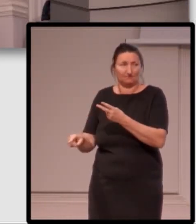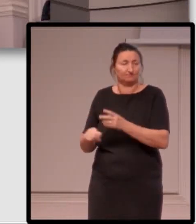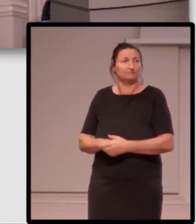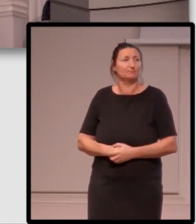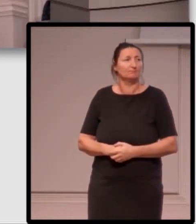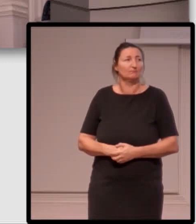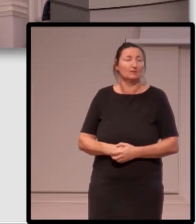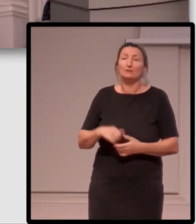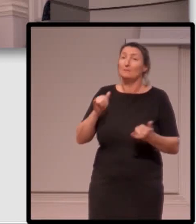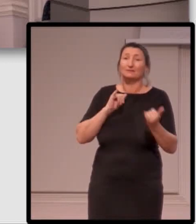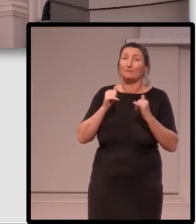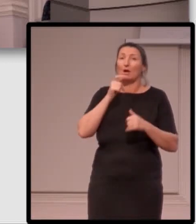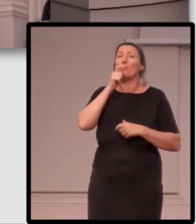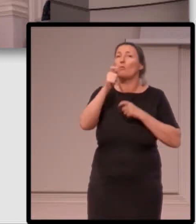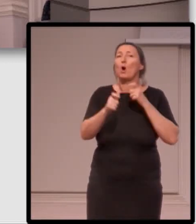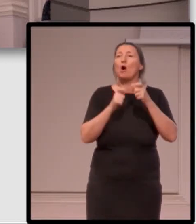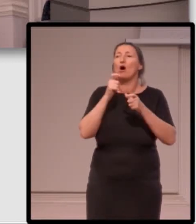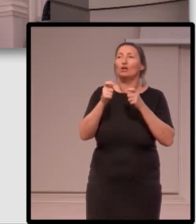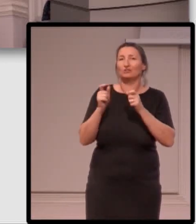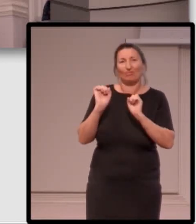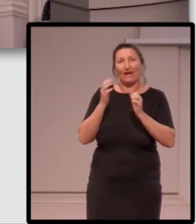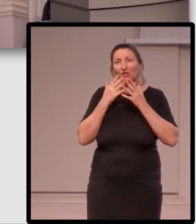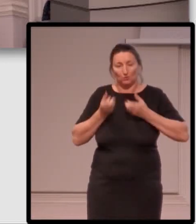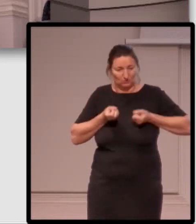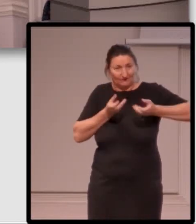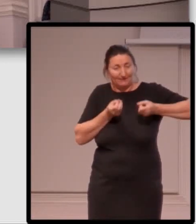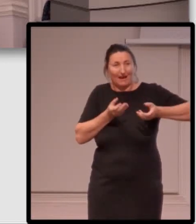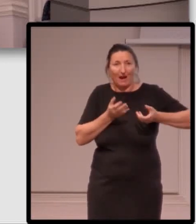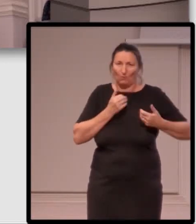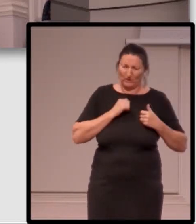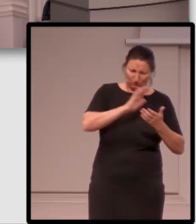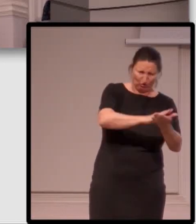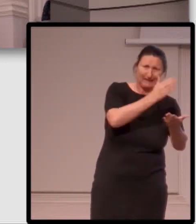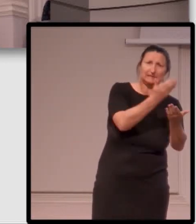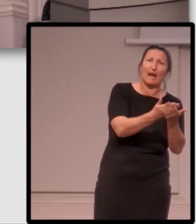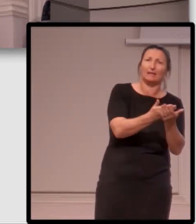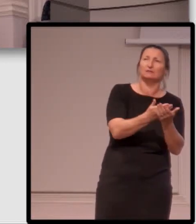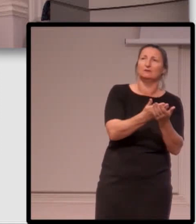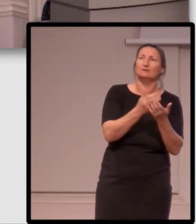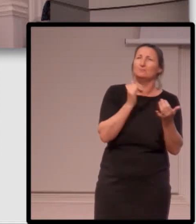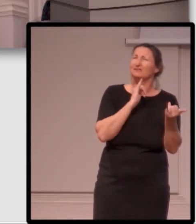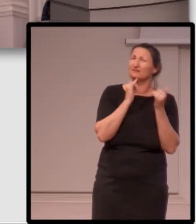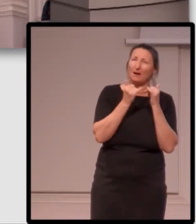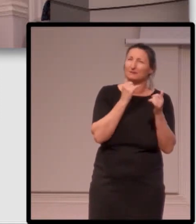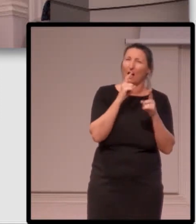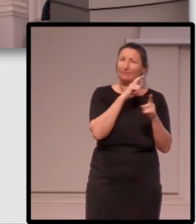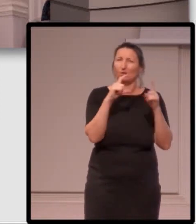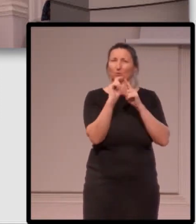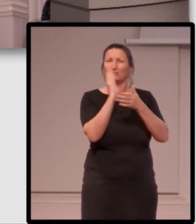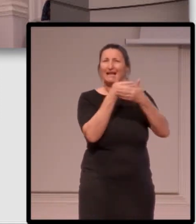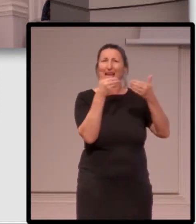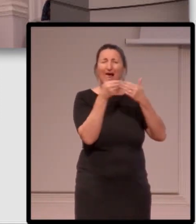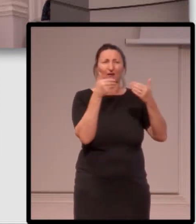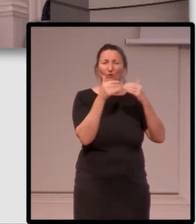all the words translate beautifully. So we think we're saying things clearly, but in other community languages, the words aren't the